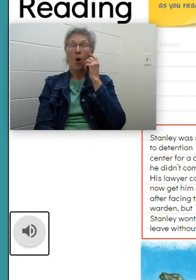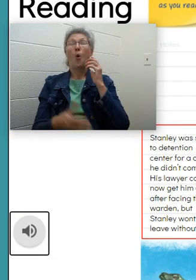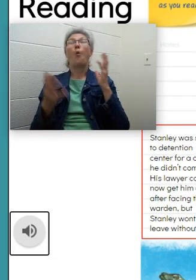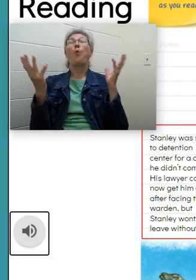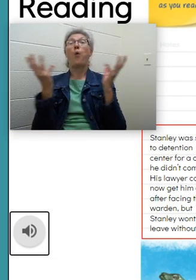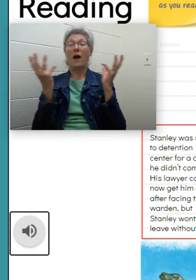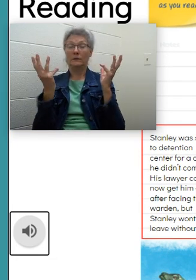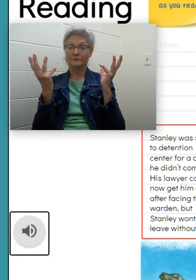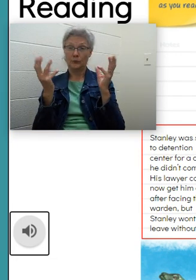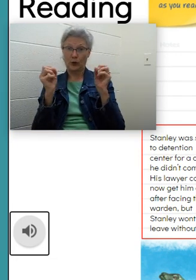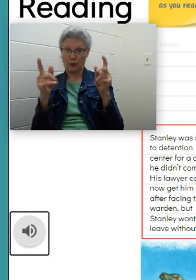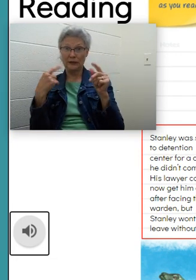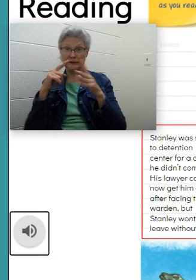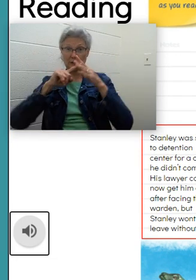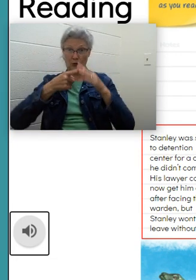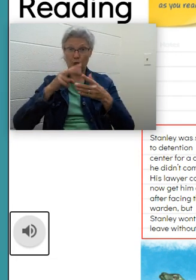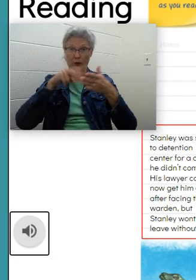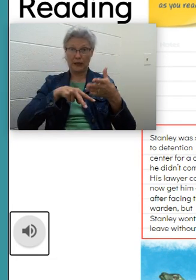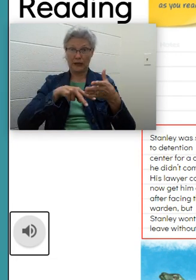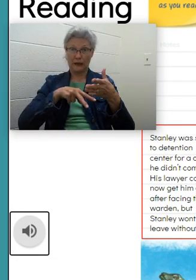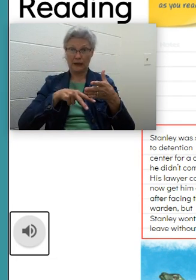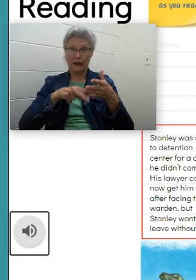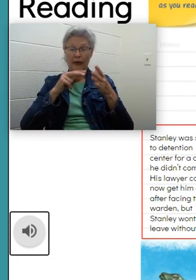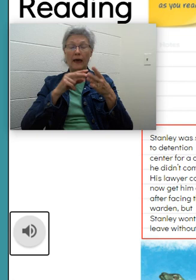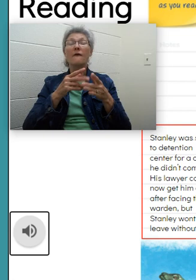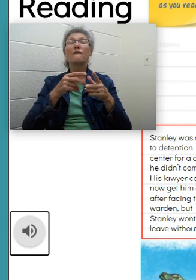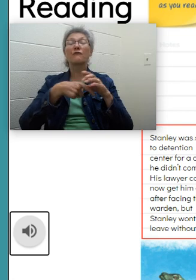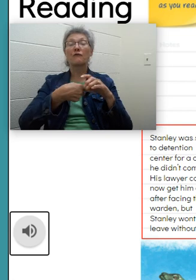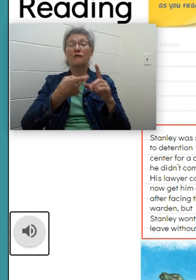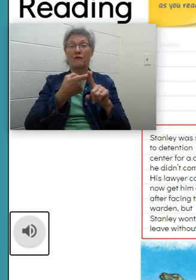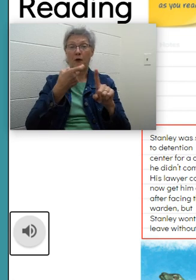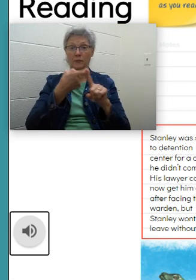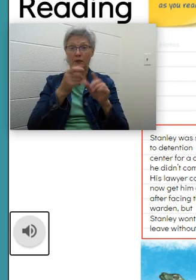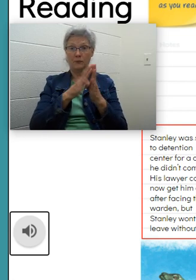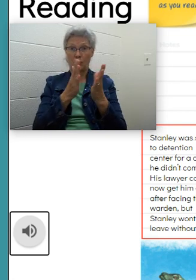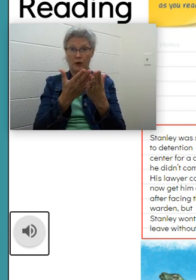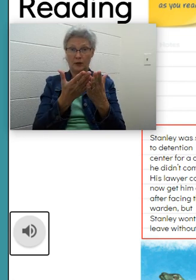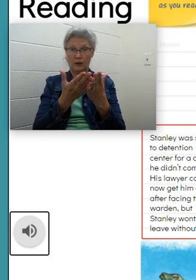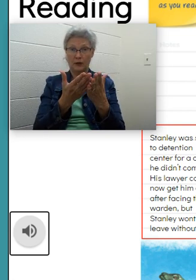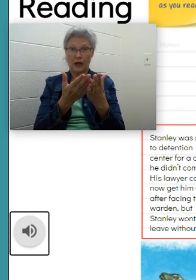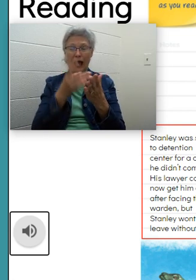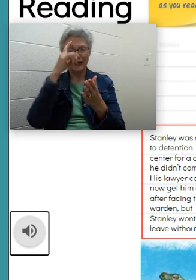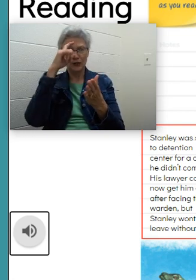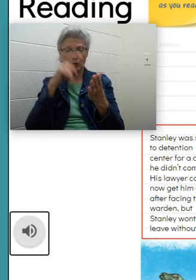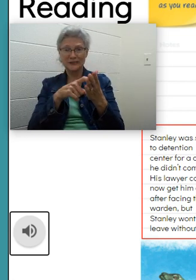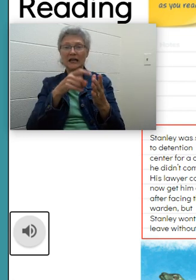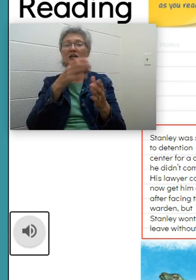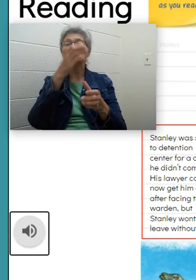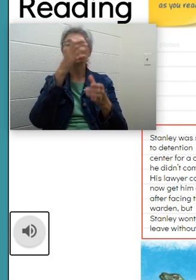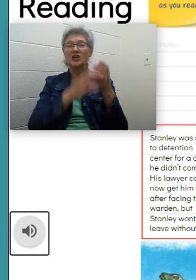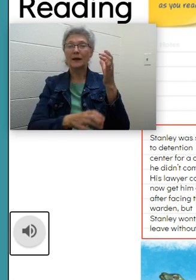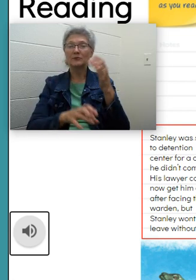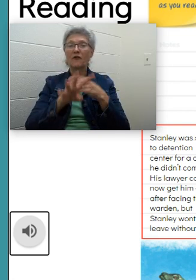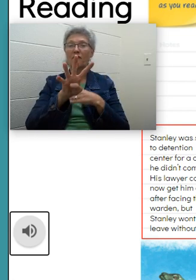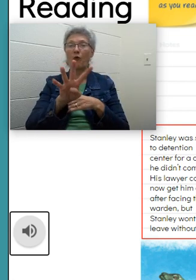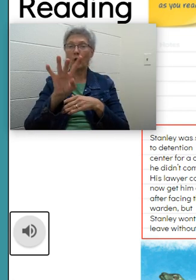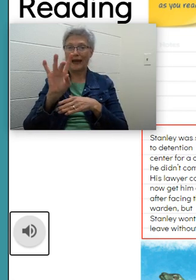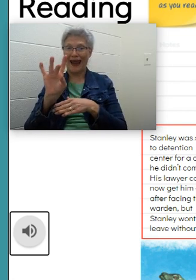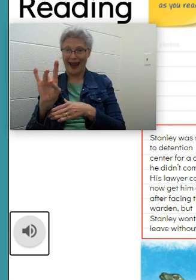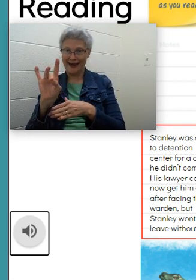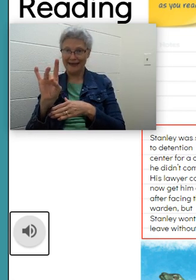All right, so we started reading this excerpt, and I noticed that this is from part of the book that's in